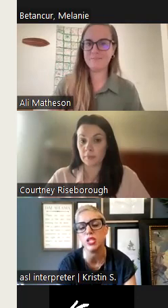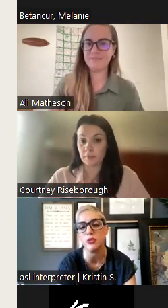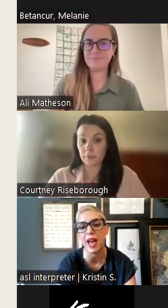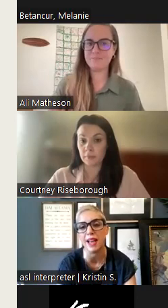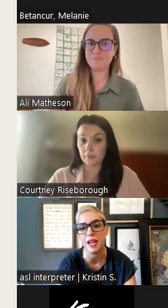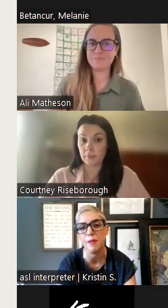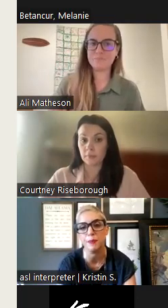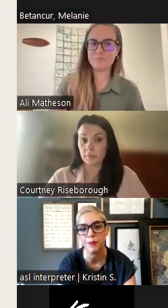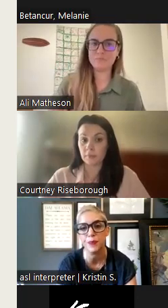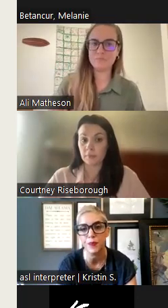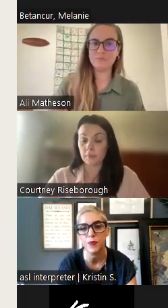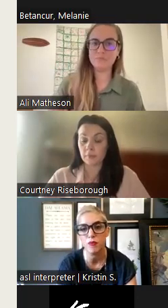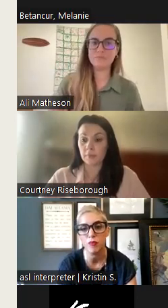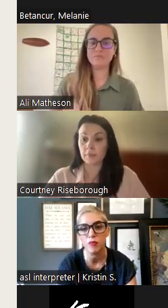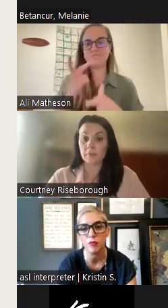So it's important you ask them.